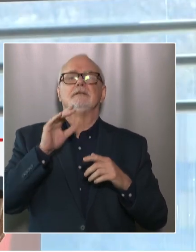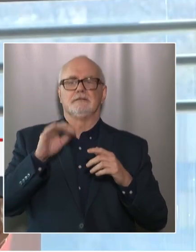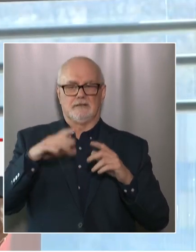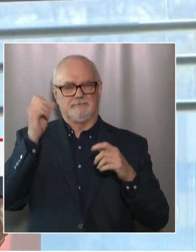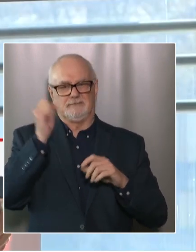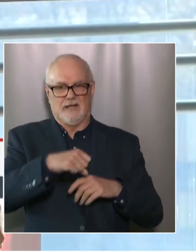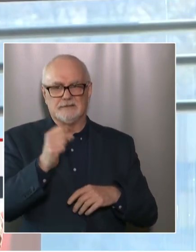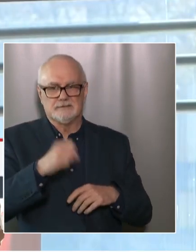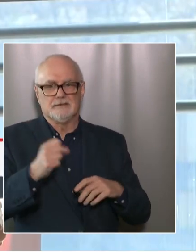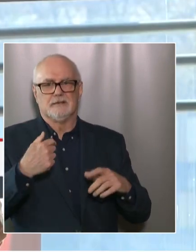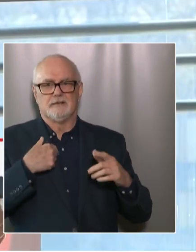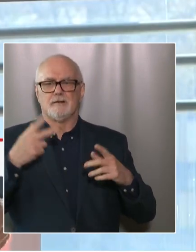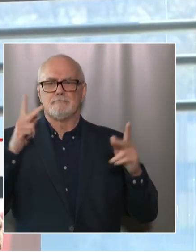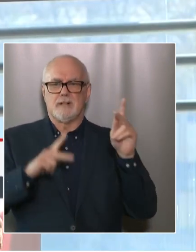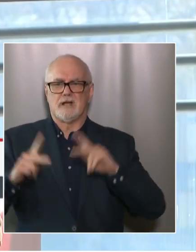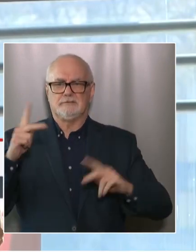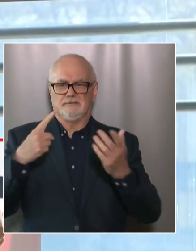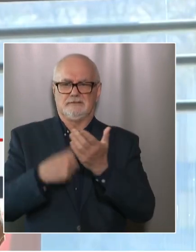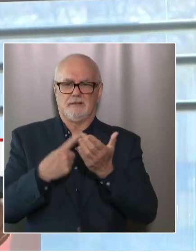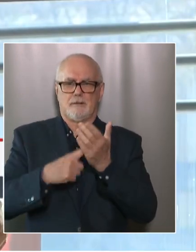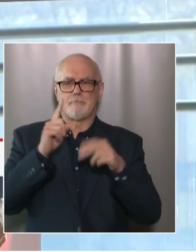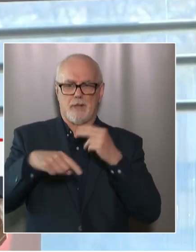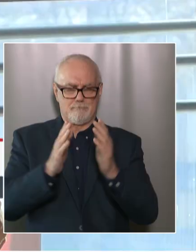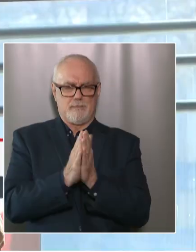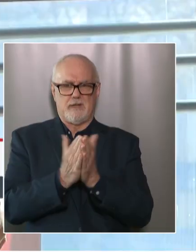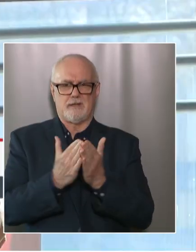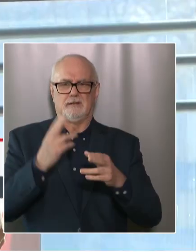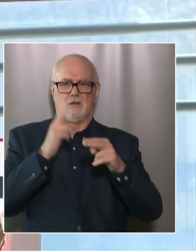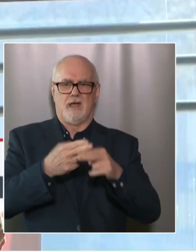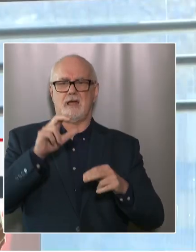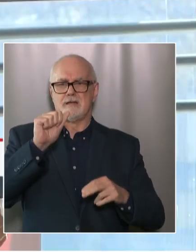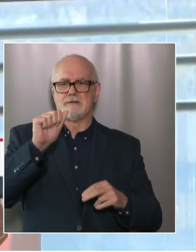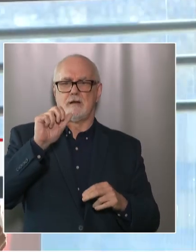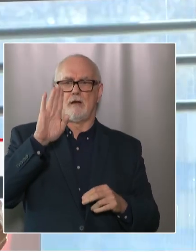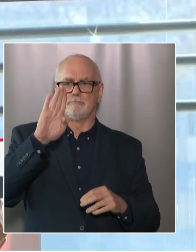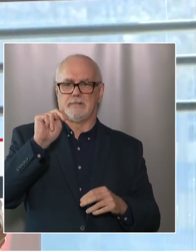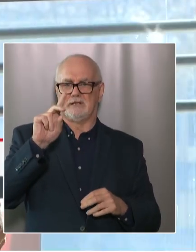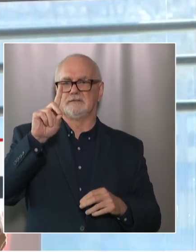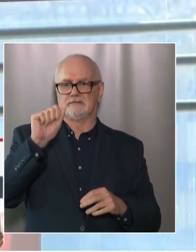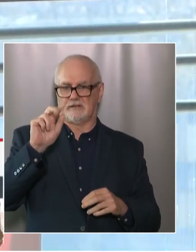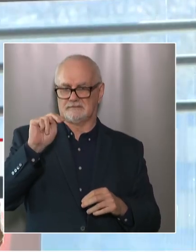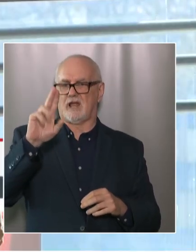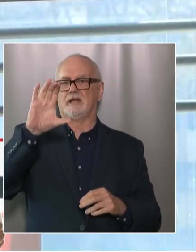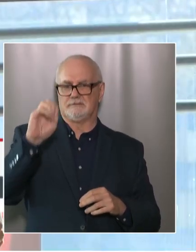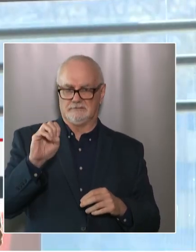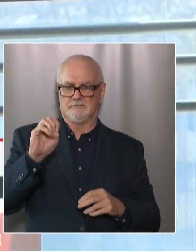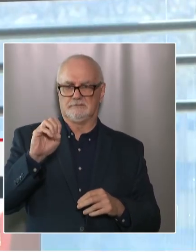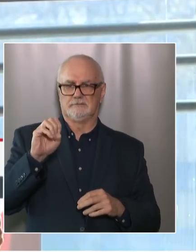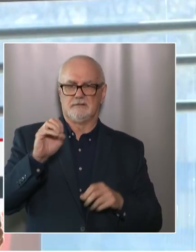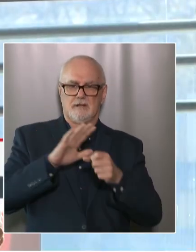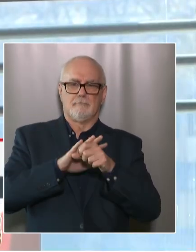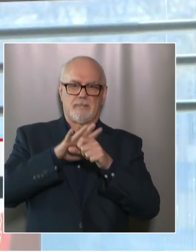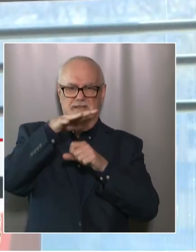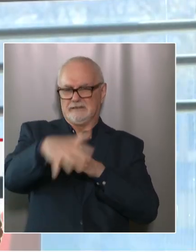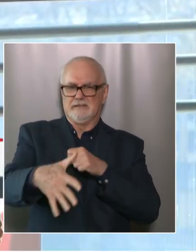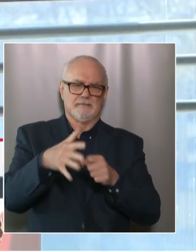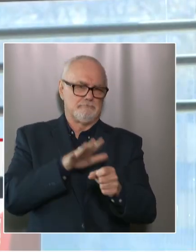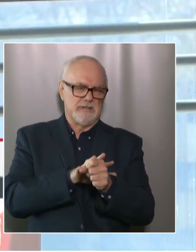about abundance. I'm late to getting through it, but I am, and it